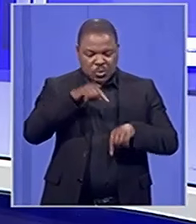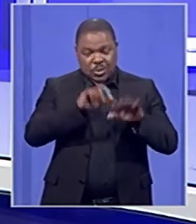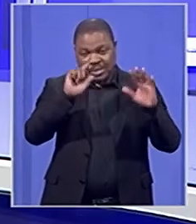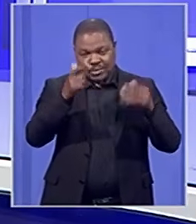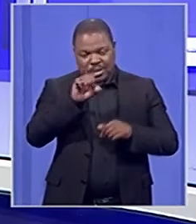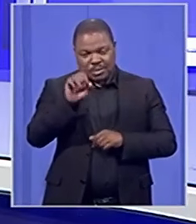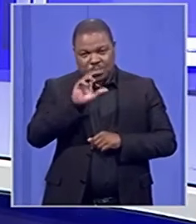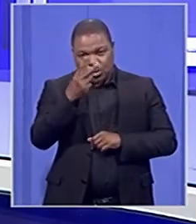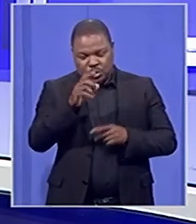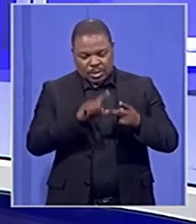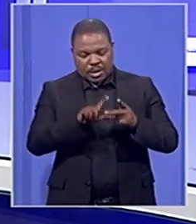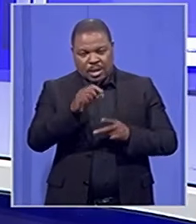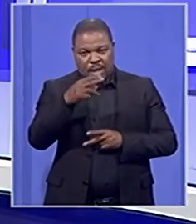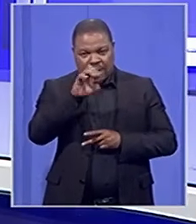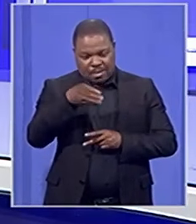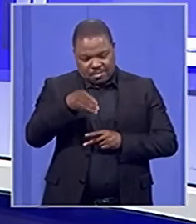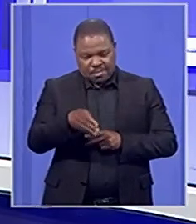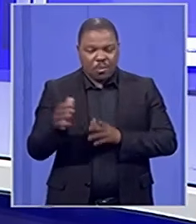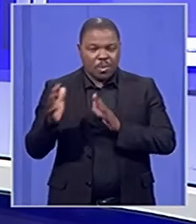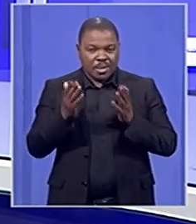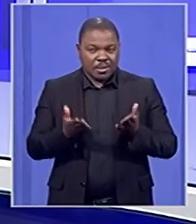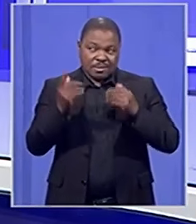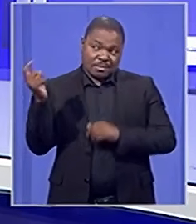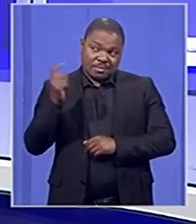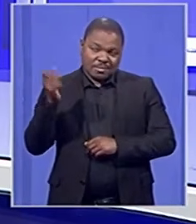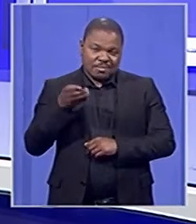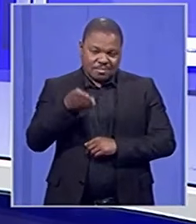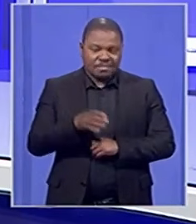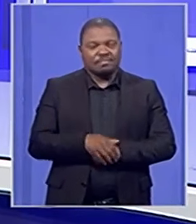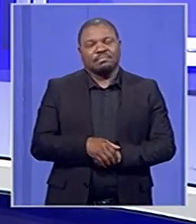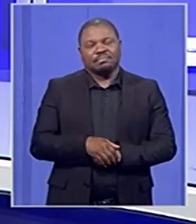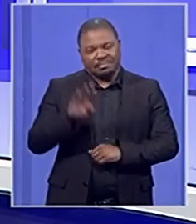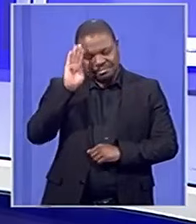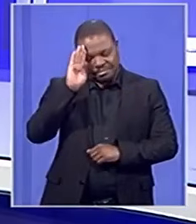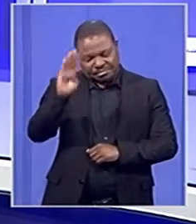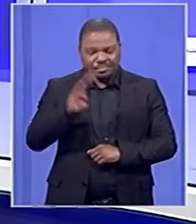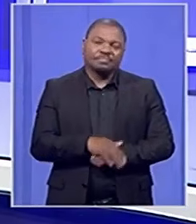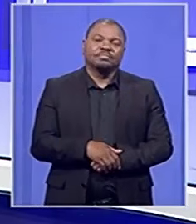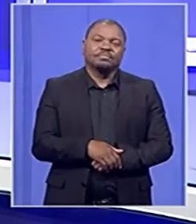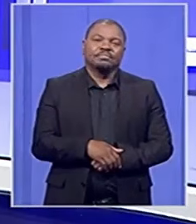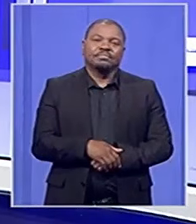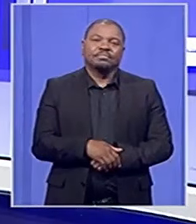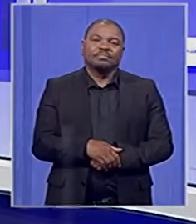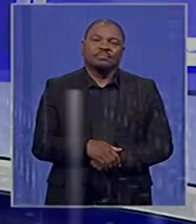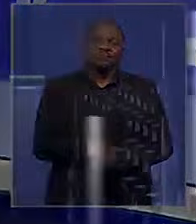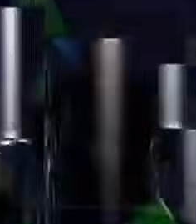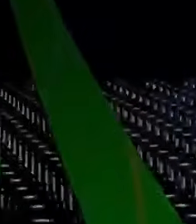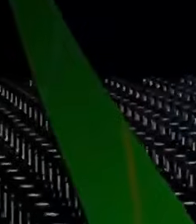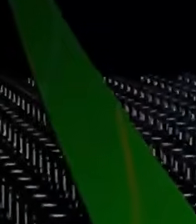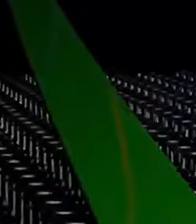le SABC le hae tsa bolipi di a latela ka Lefu Motau. Salang hantle.